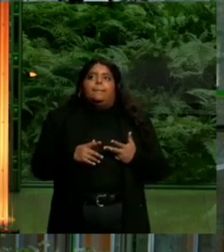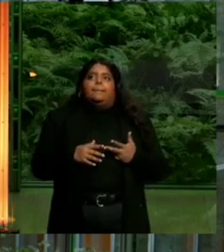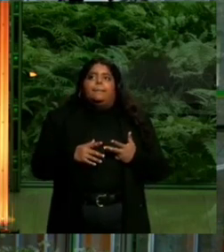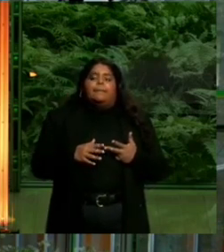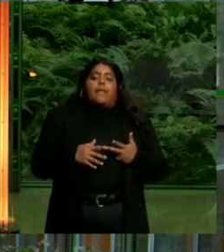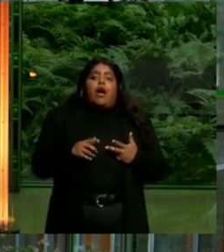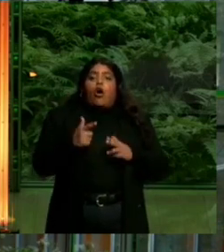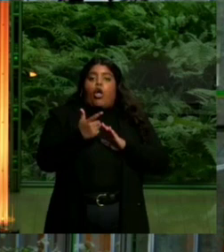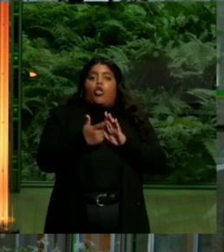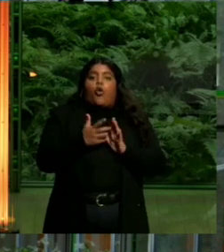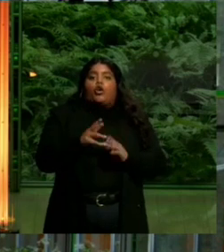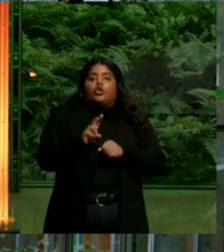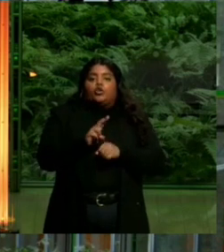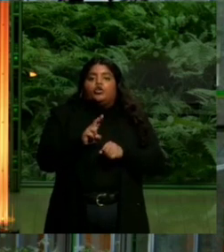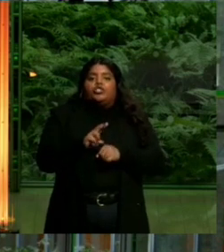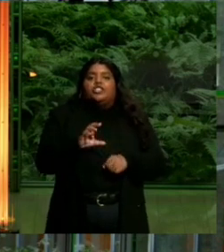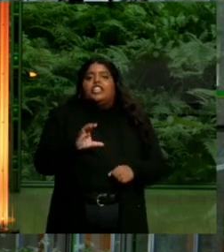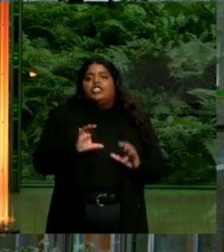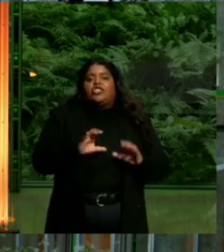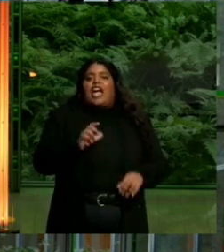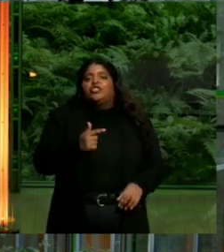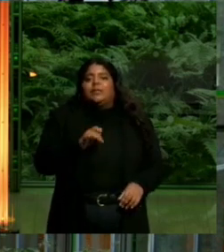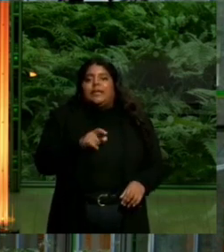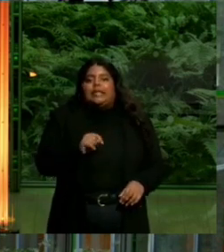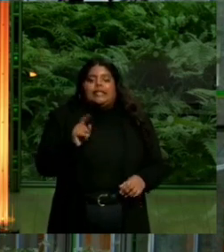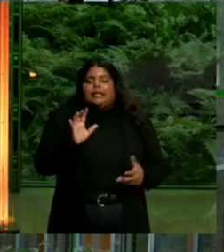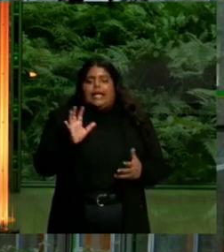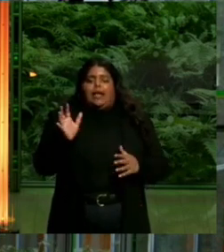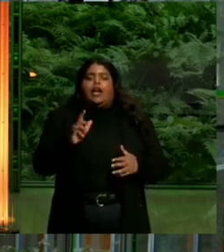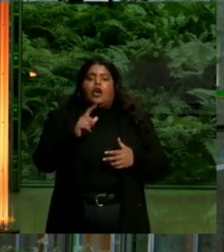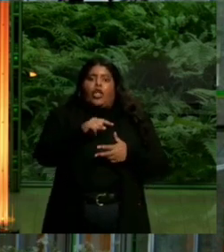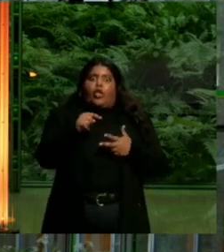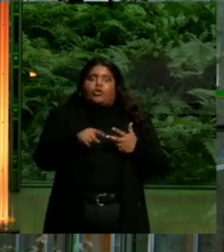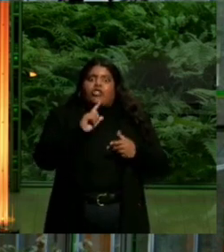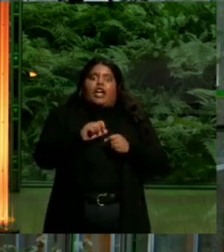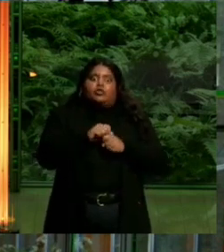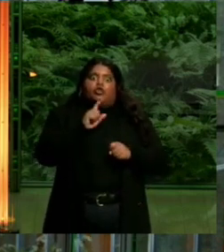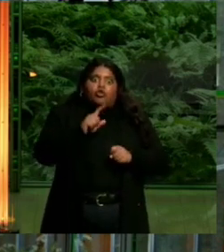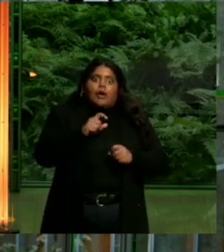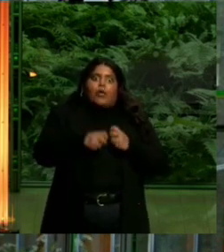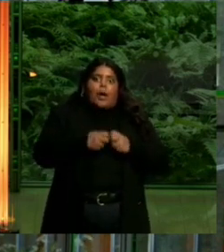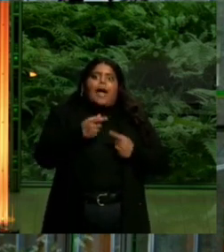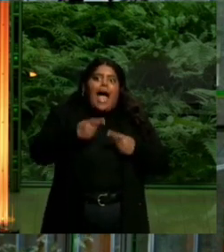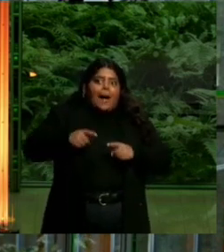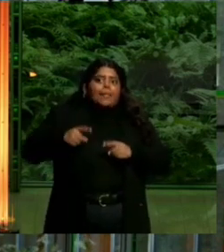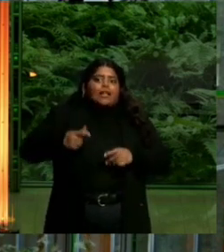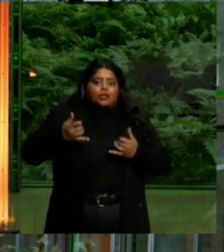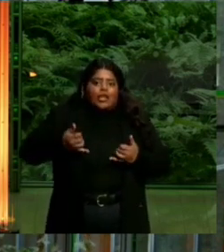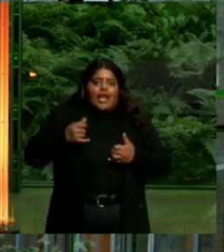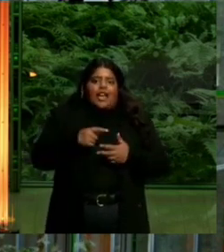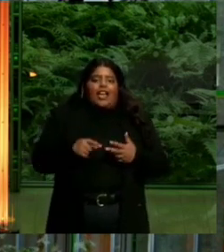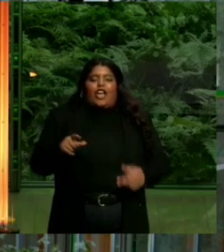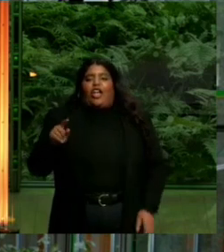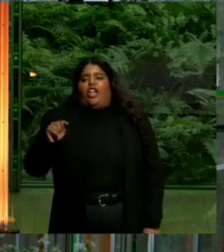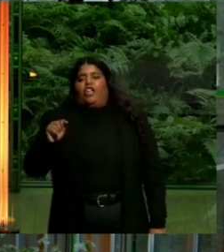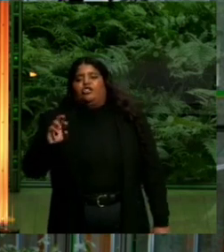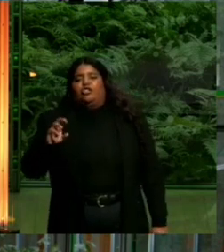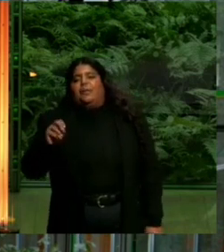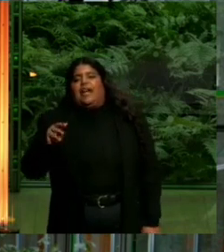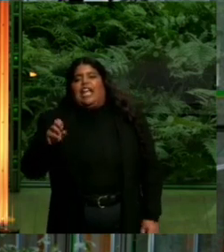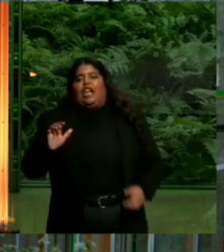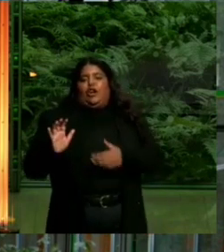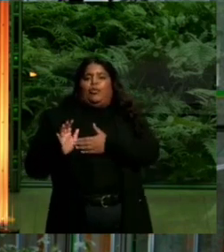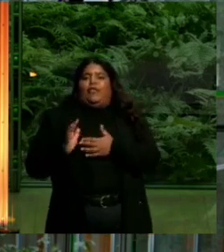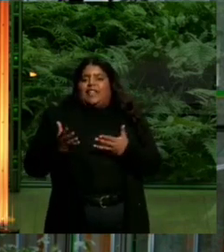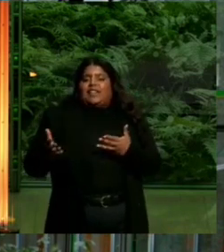lawyers using ChatGPT and getting tripped up. Like, these are real problems that are happening today. Like the Terminator stuff that a lot of people are talking